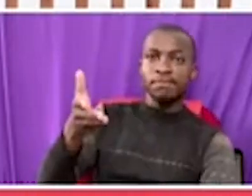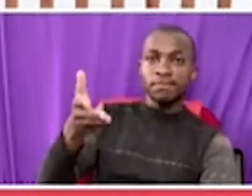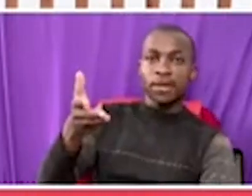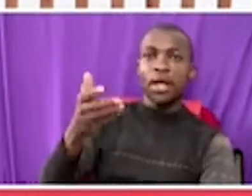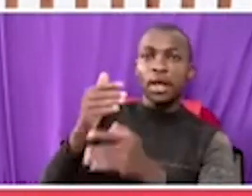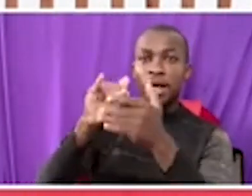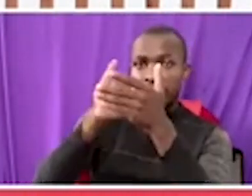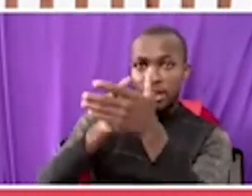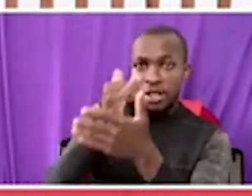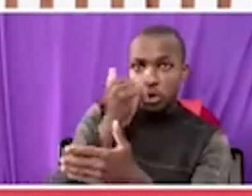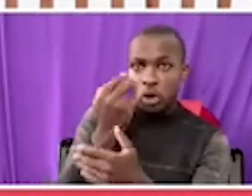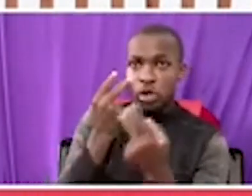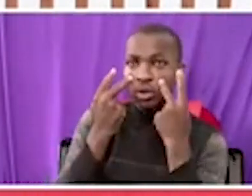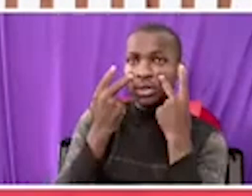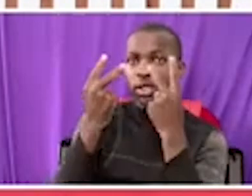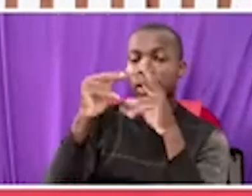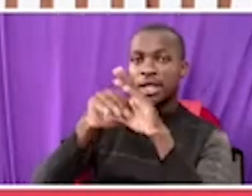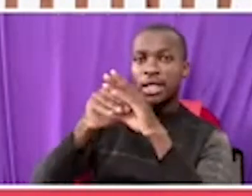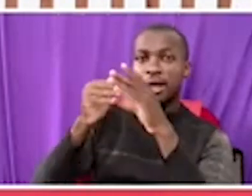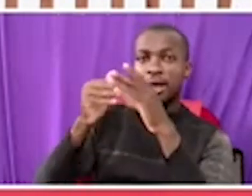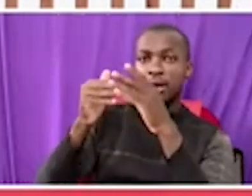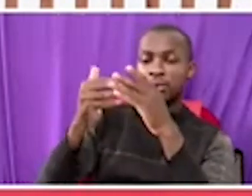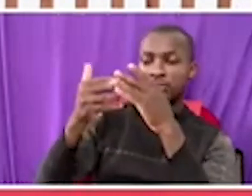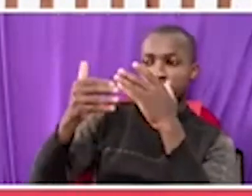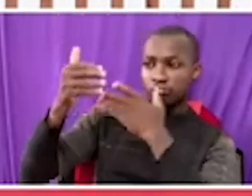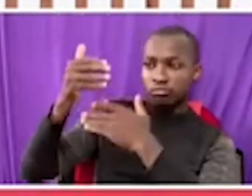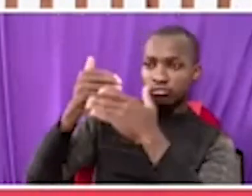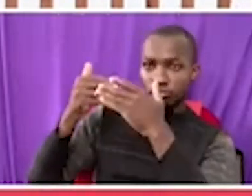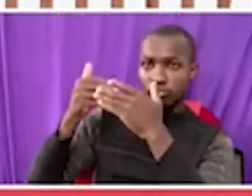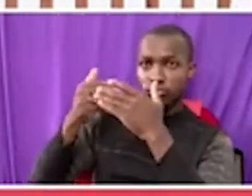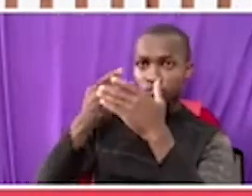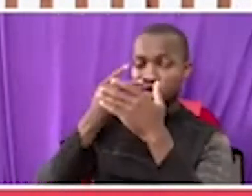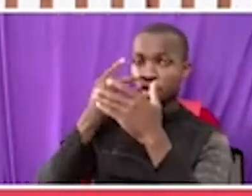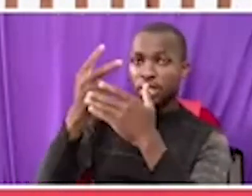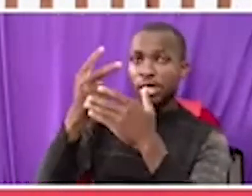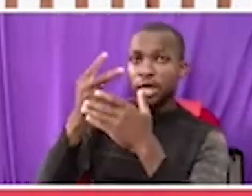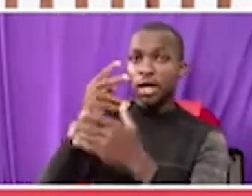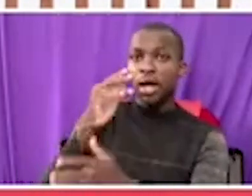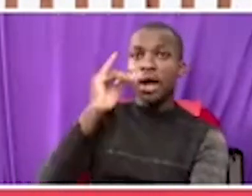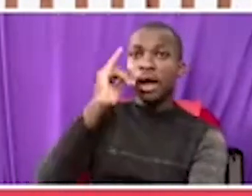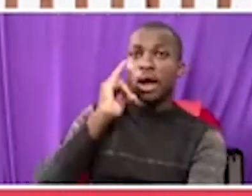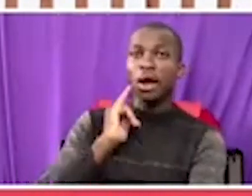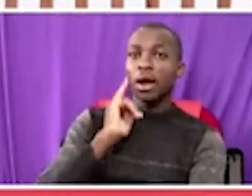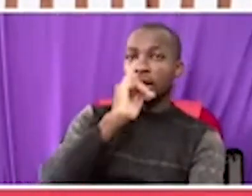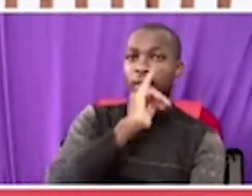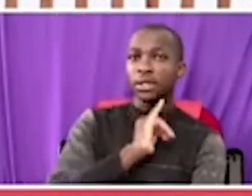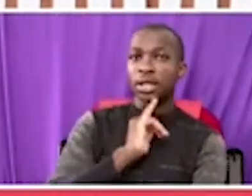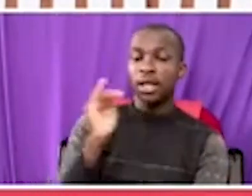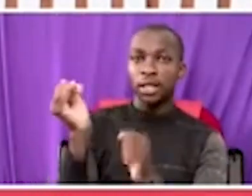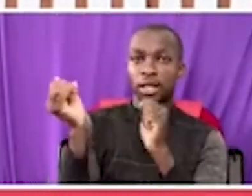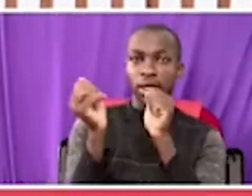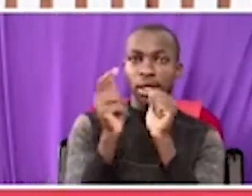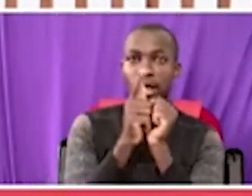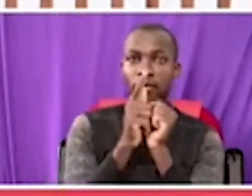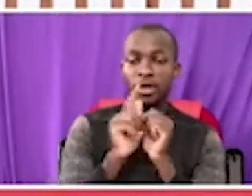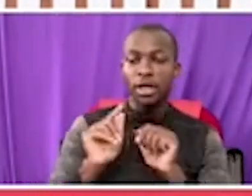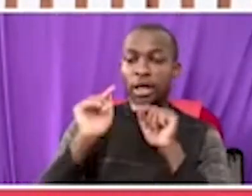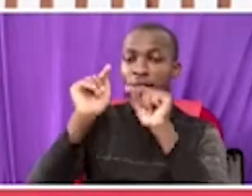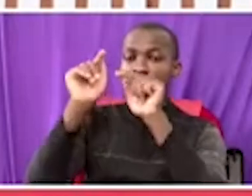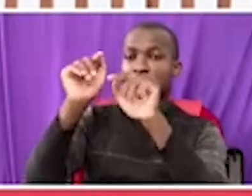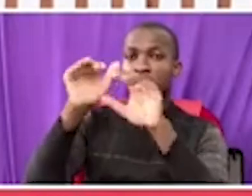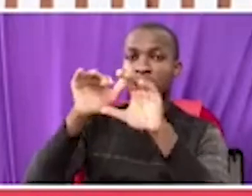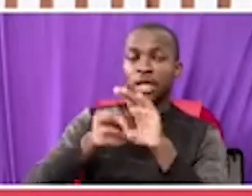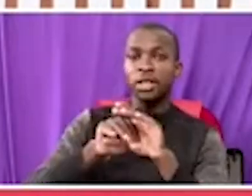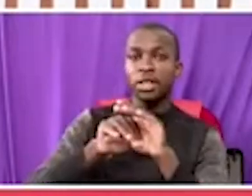that is why you look at the passage this morning, Isaiah 11. It is coming in the midst